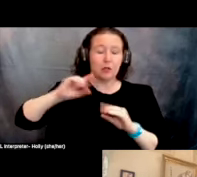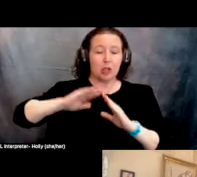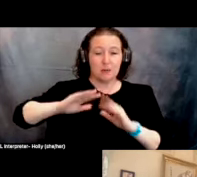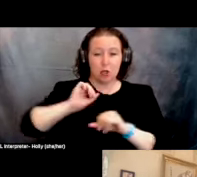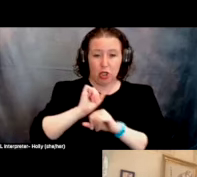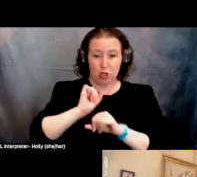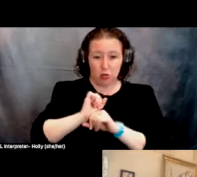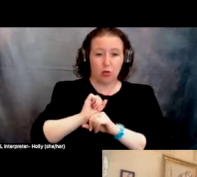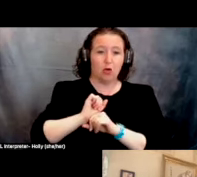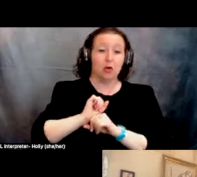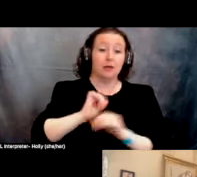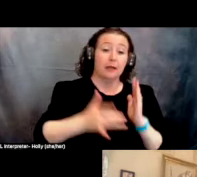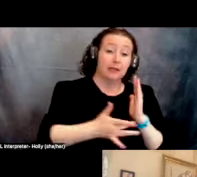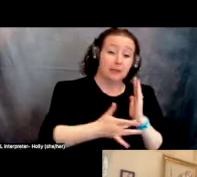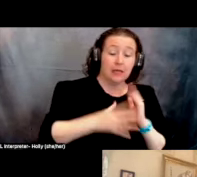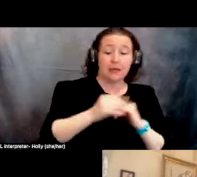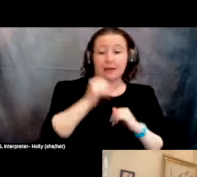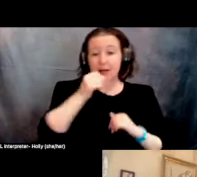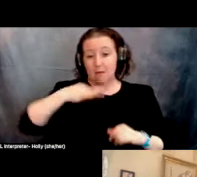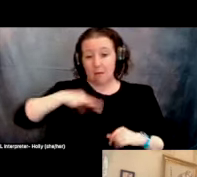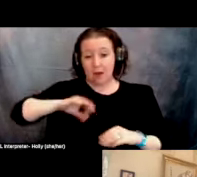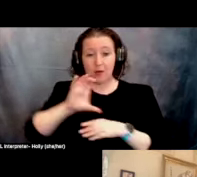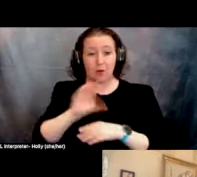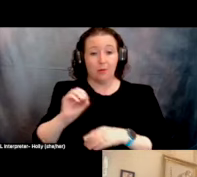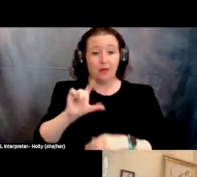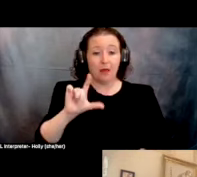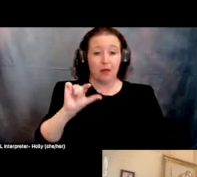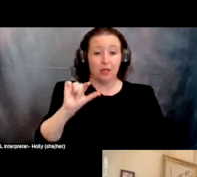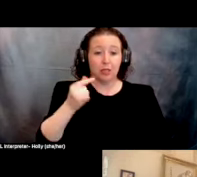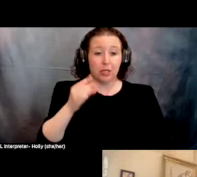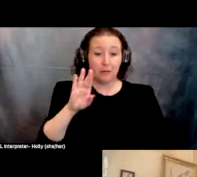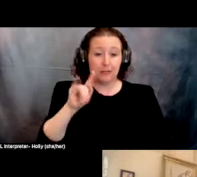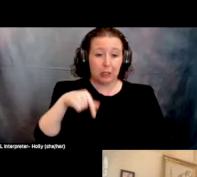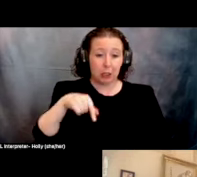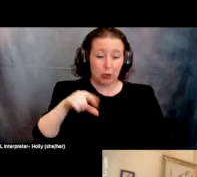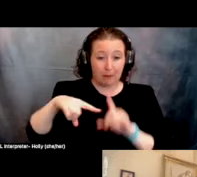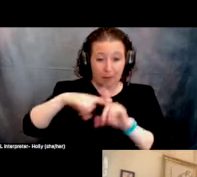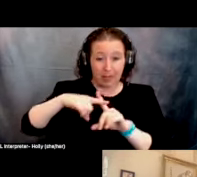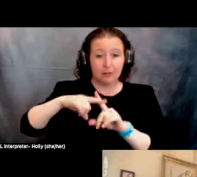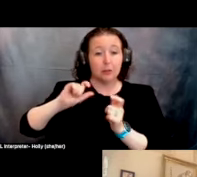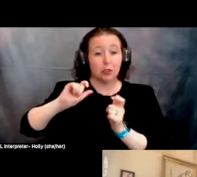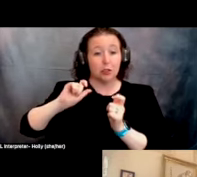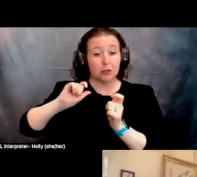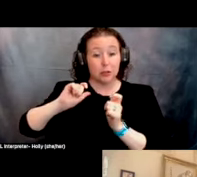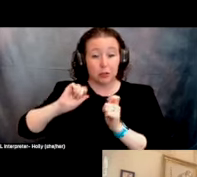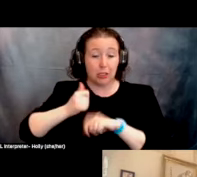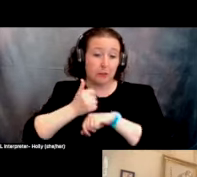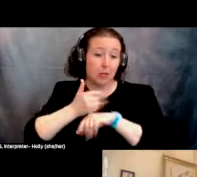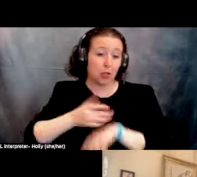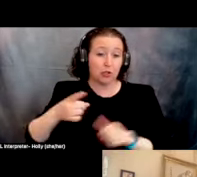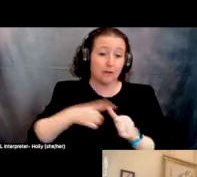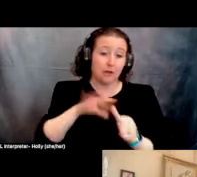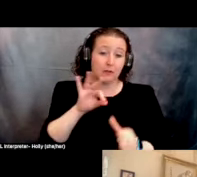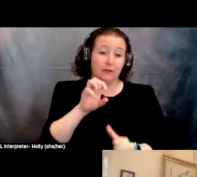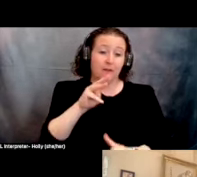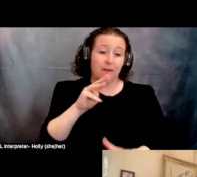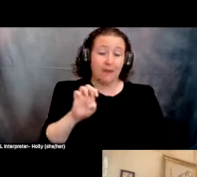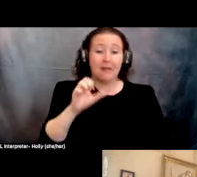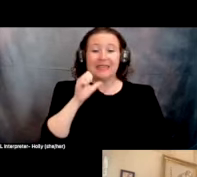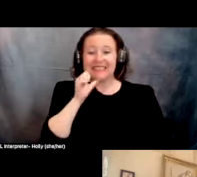nonprofit organizations. As an LGBTQ plus changemaker, Zara was the first femme non-binary person of the